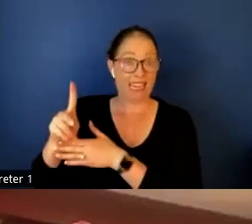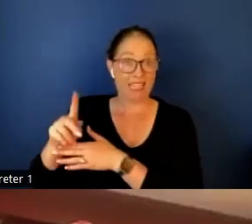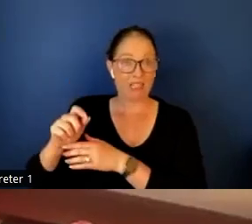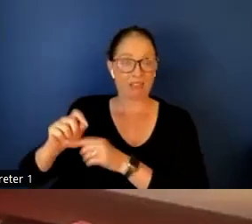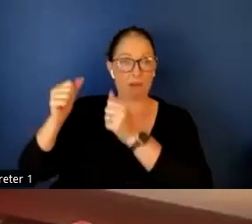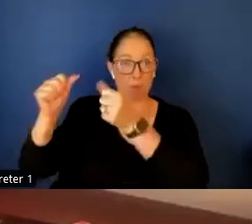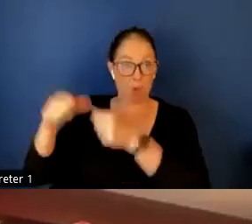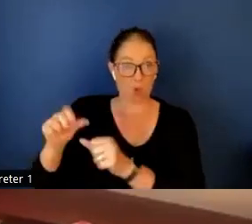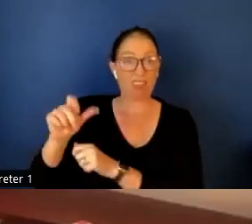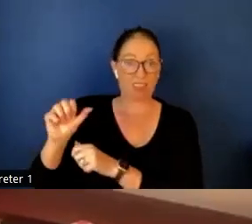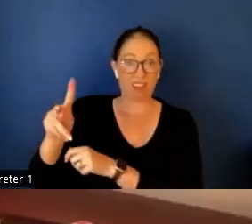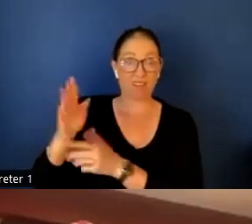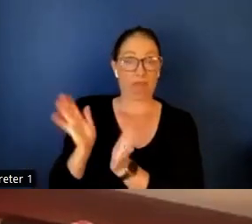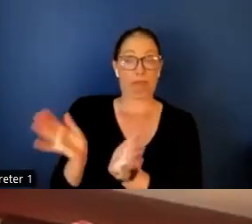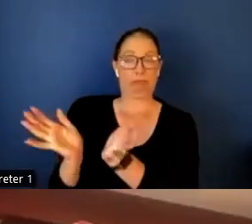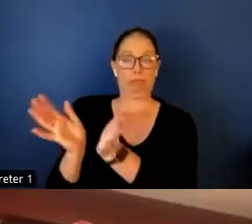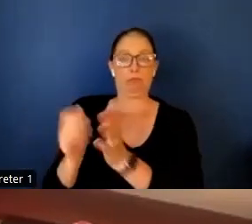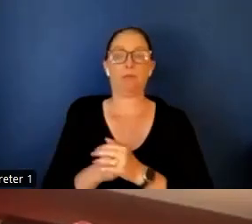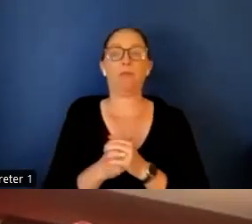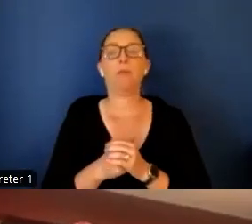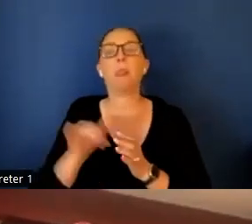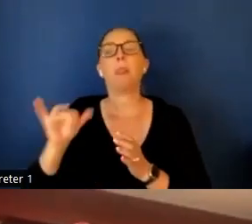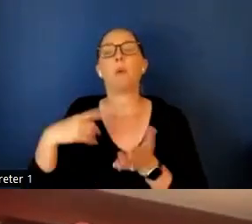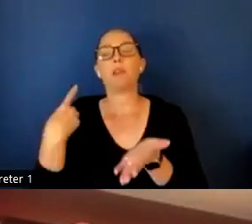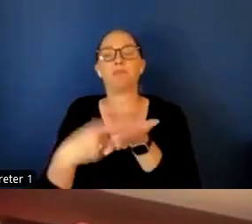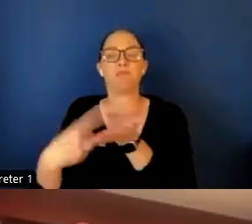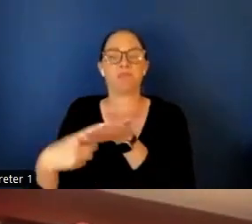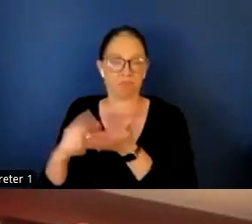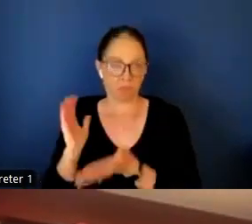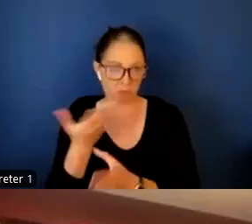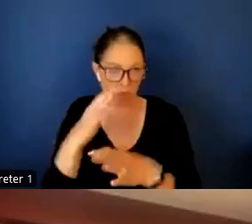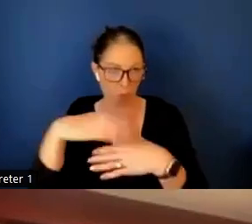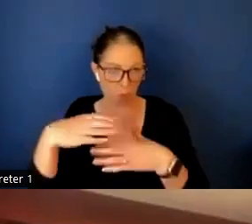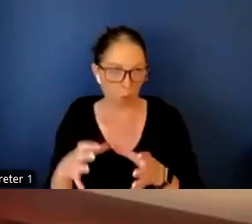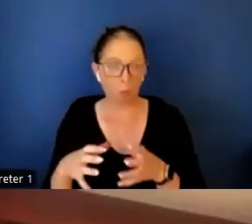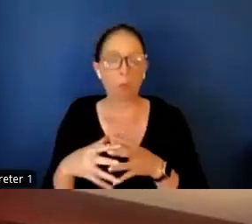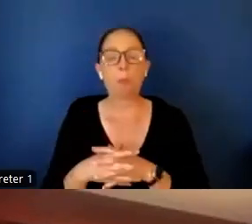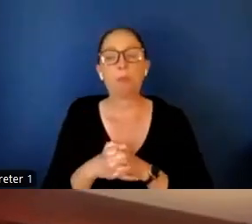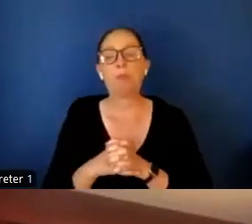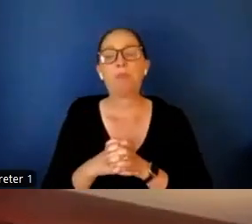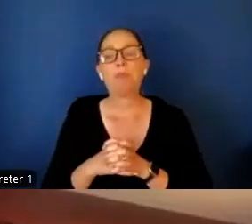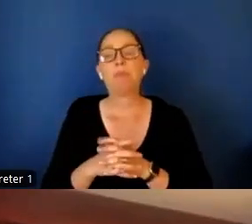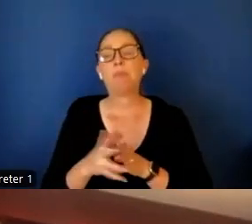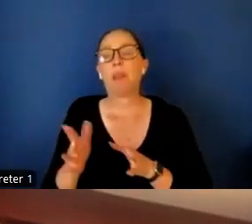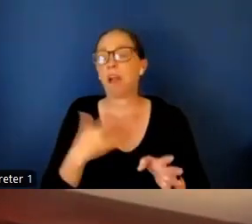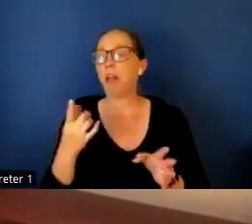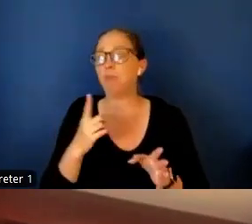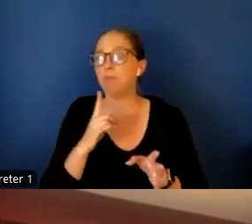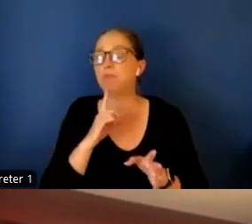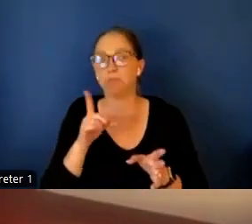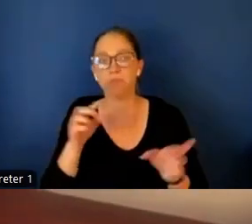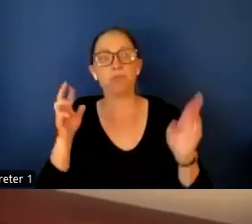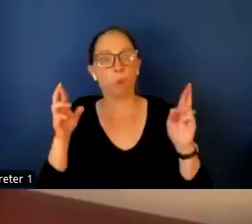But that was something that was discussed that seemed pretty profound and very helpful. The next thing